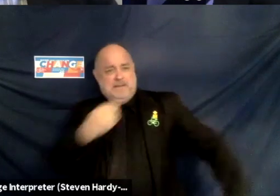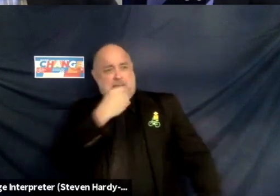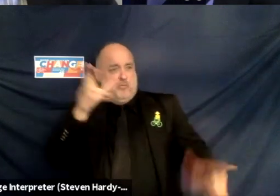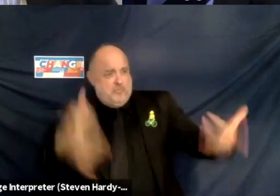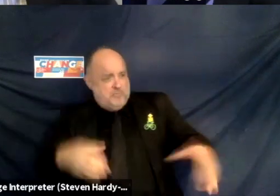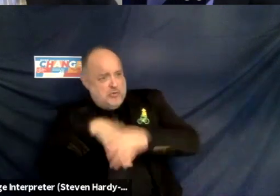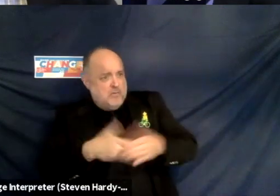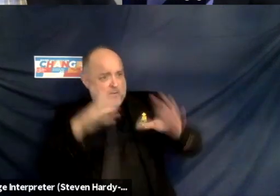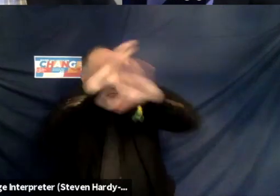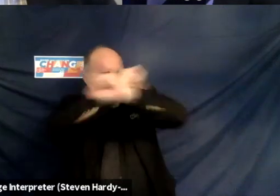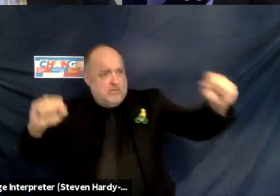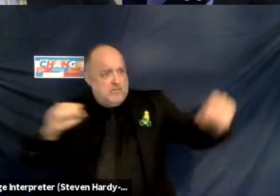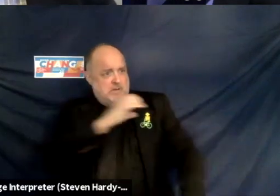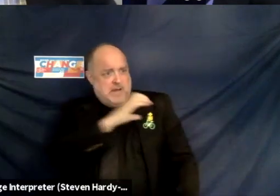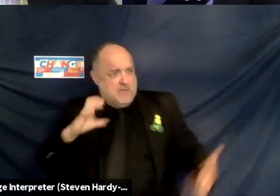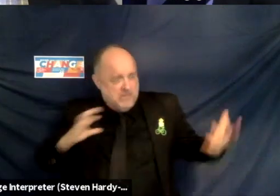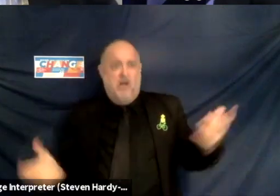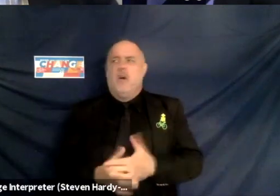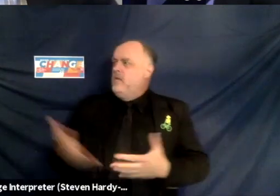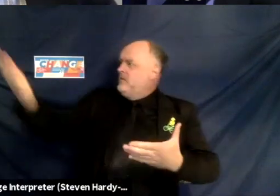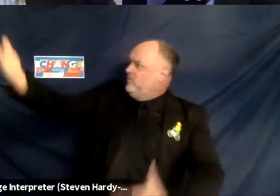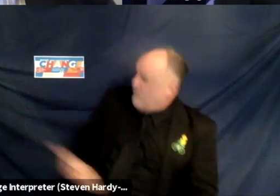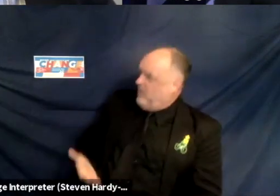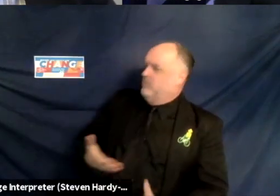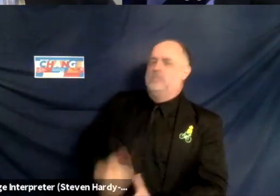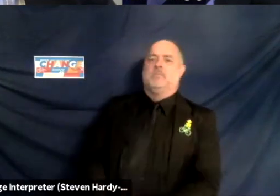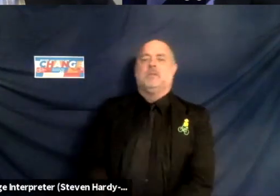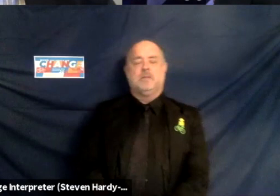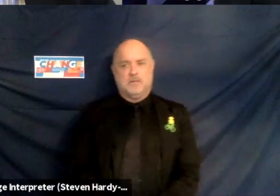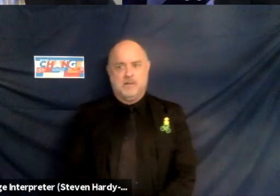me in welcoming U.S. Secretary of Transportation, Pete Buttigieg.